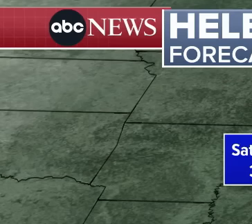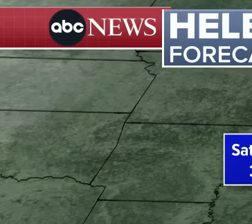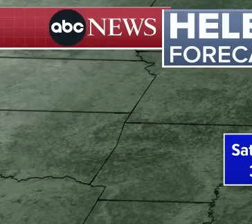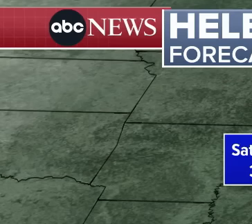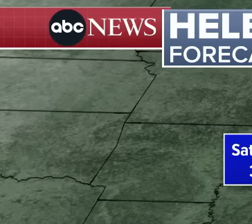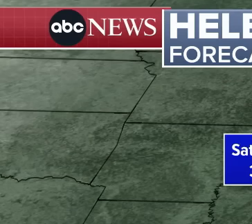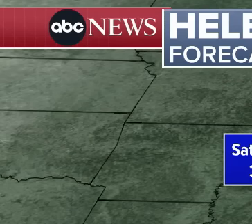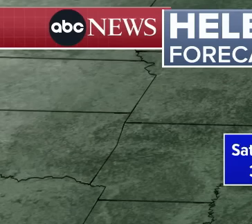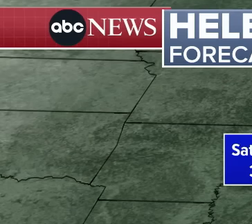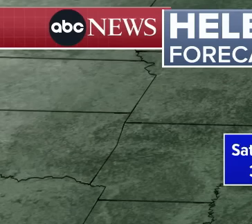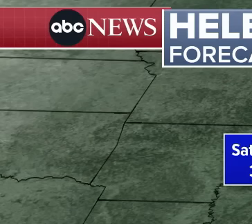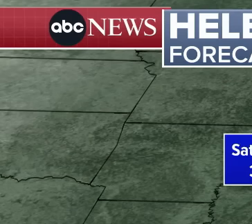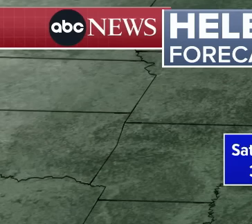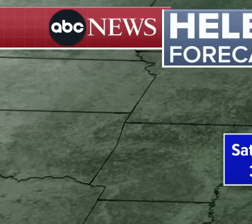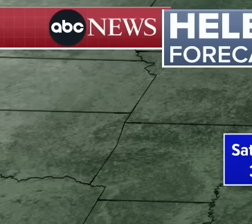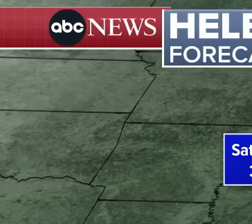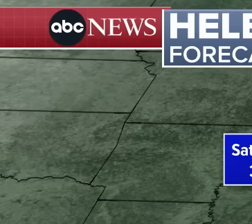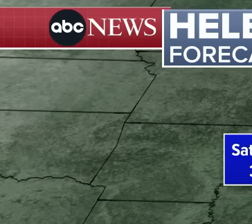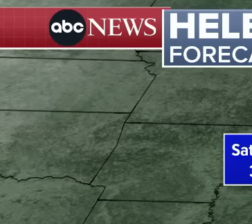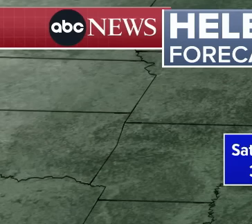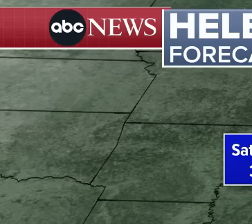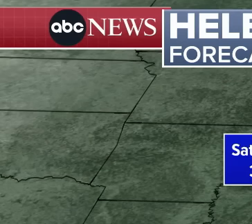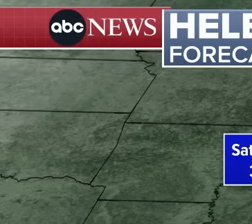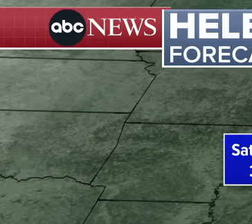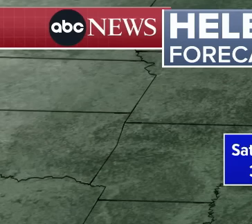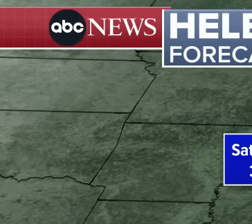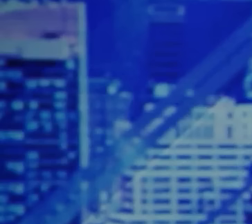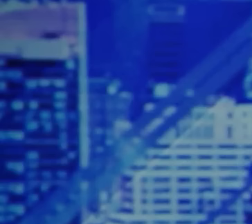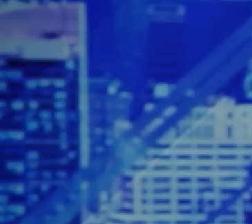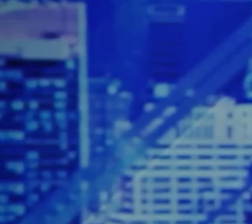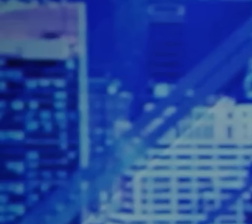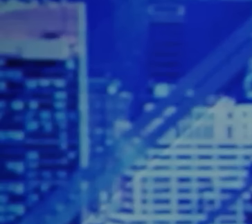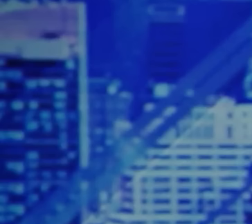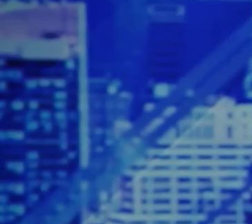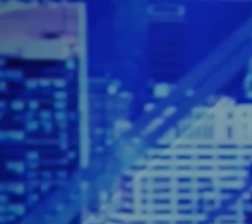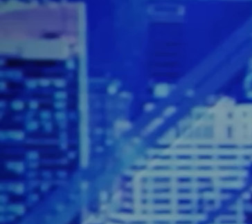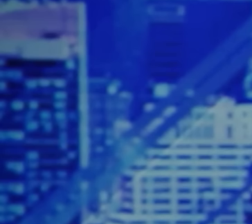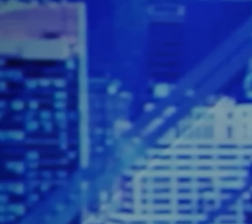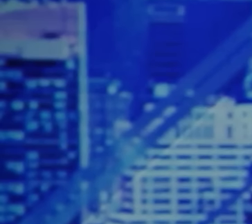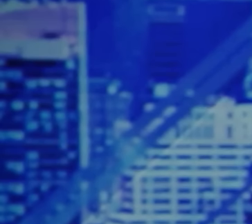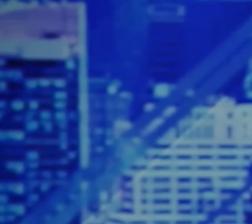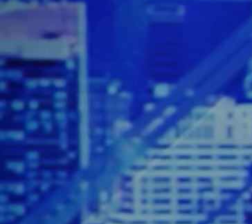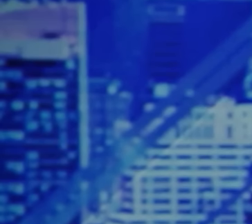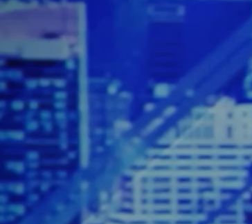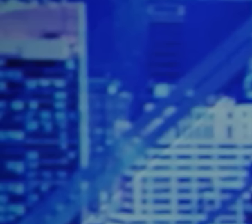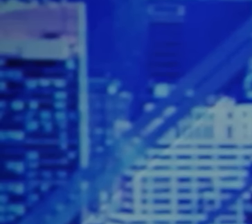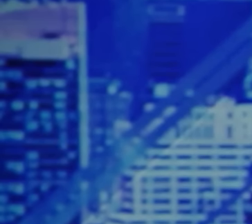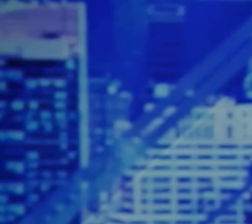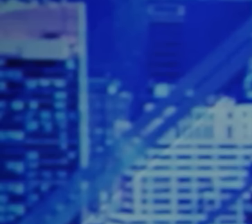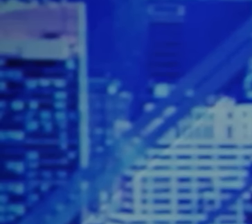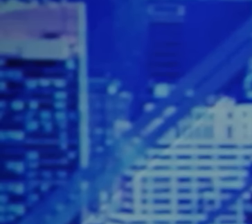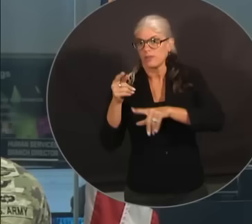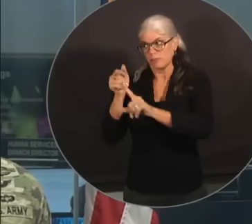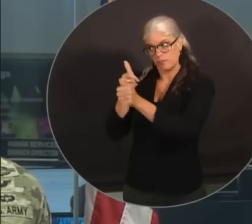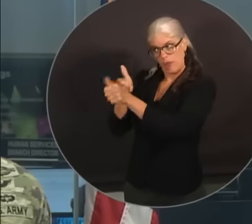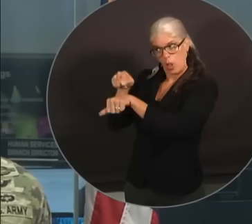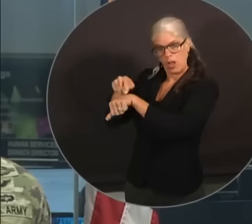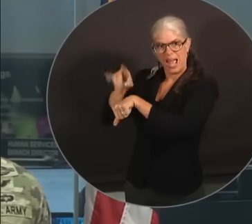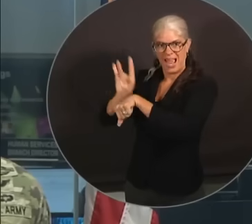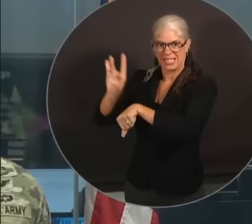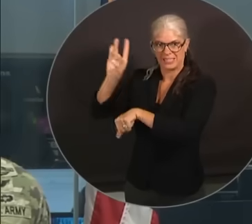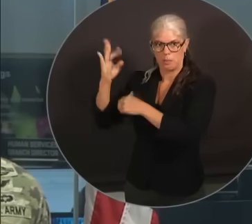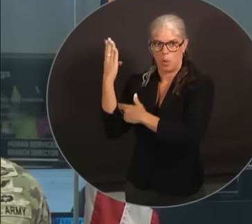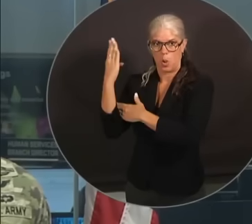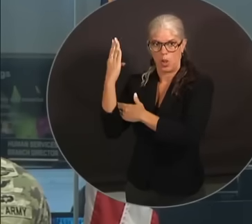And I want to go to Florida Governor Ron DeSantis. He's now giving an update on the conditions and the preparations there. Let's listen to the governor. In the